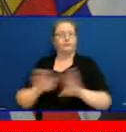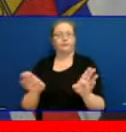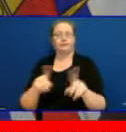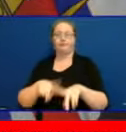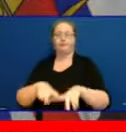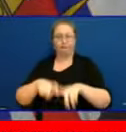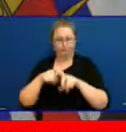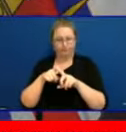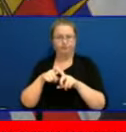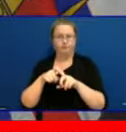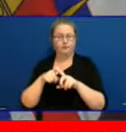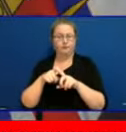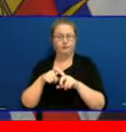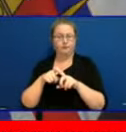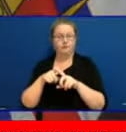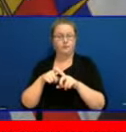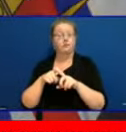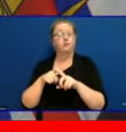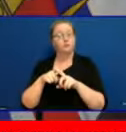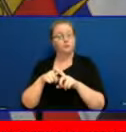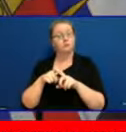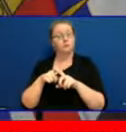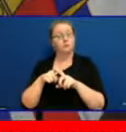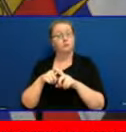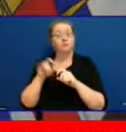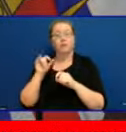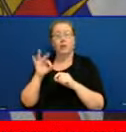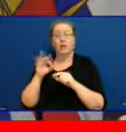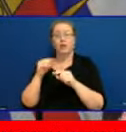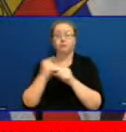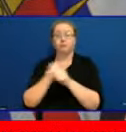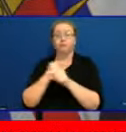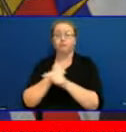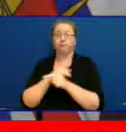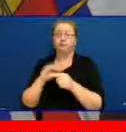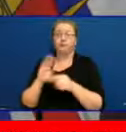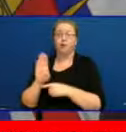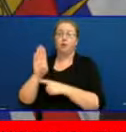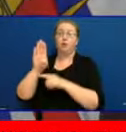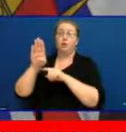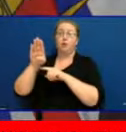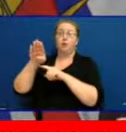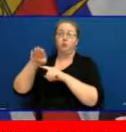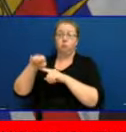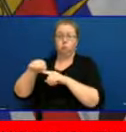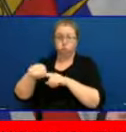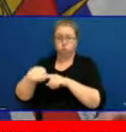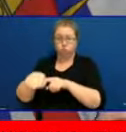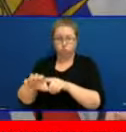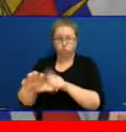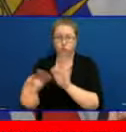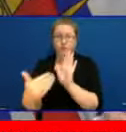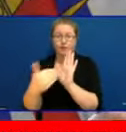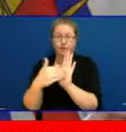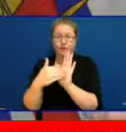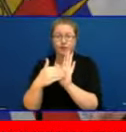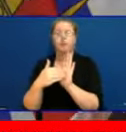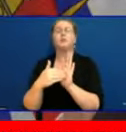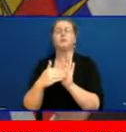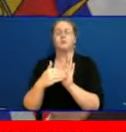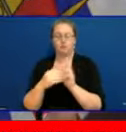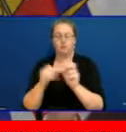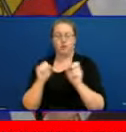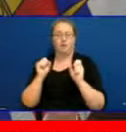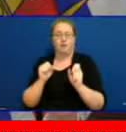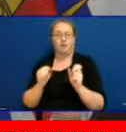now, postponing that visit. And yes, I do think if we get things down to a reasonable level, we can start introducing those